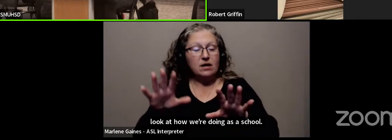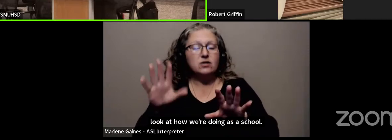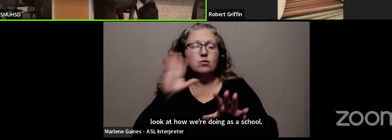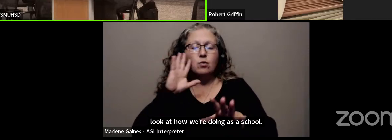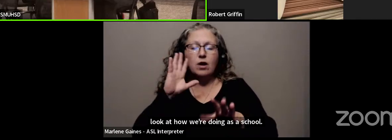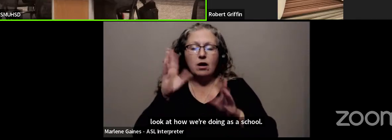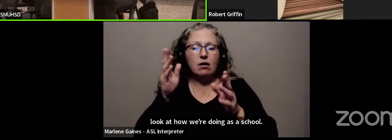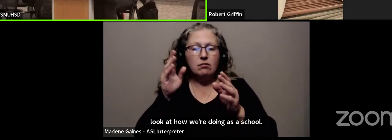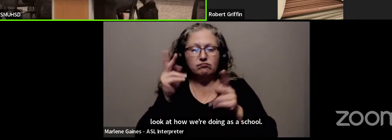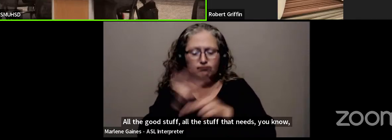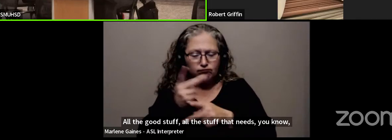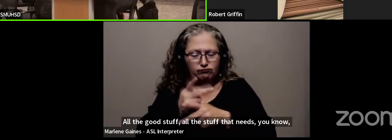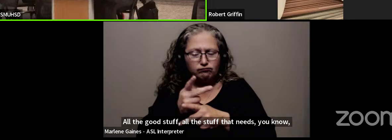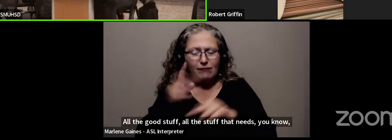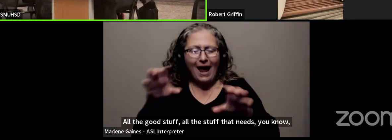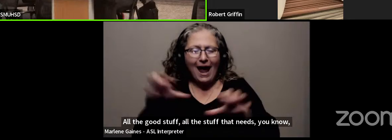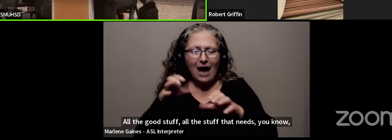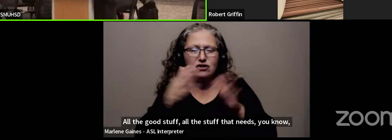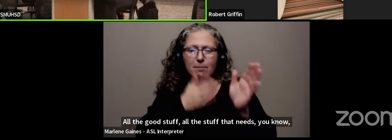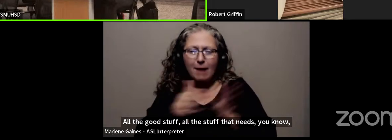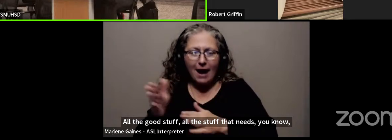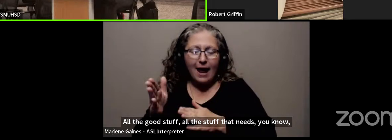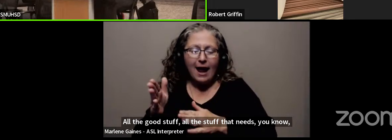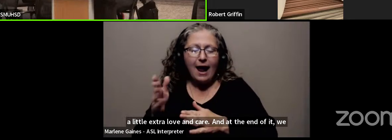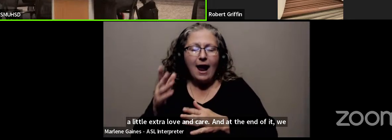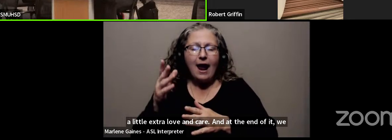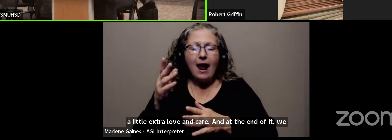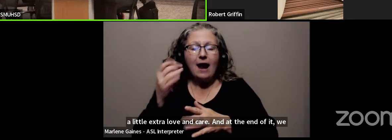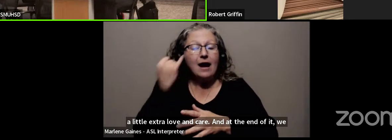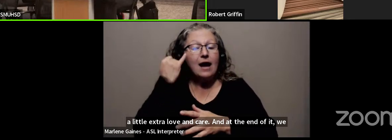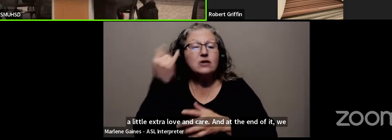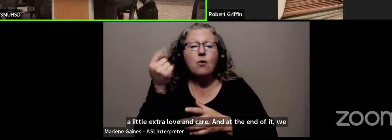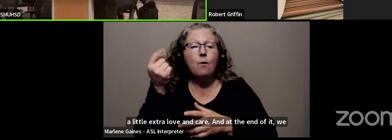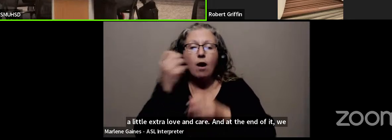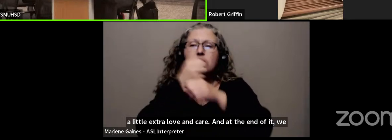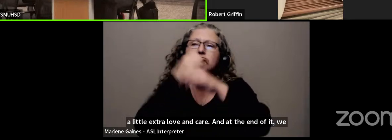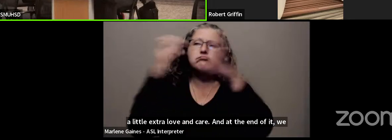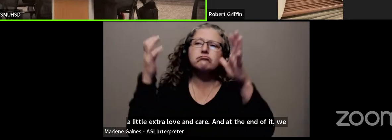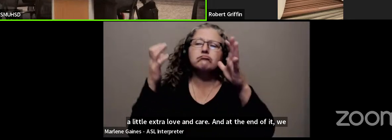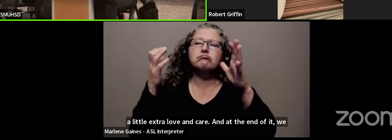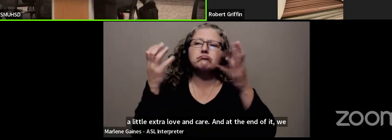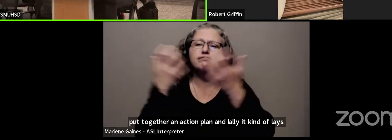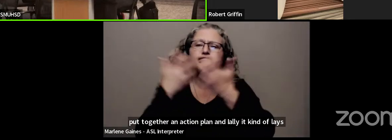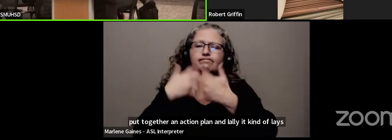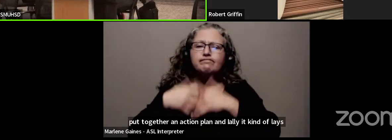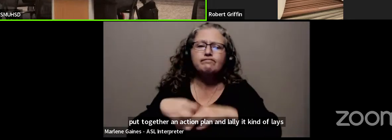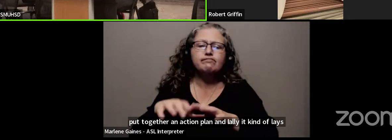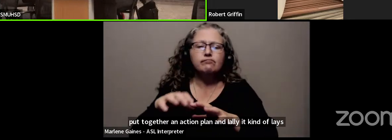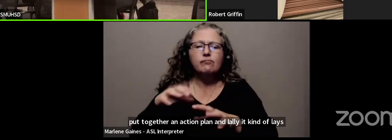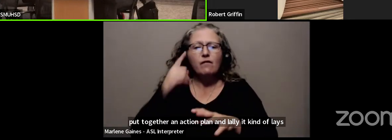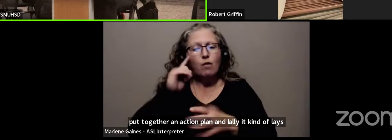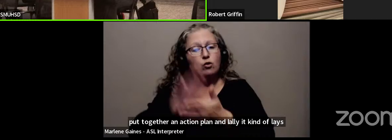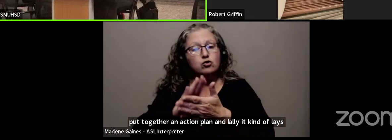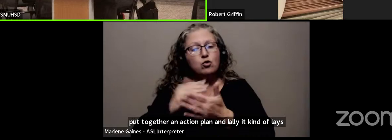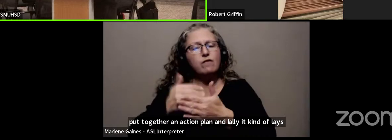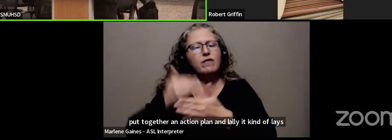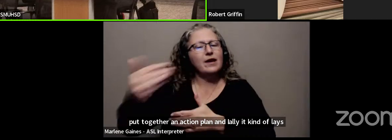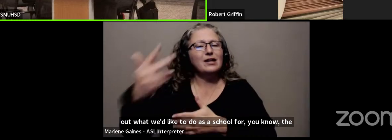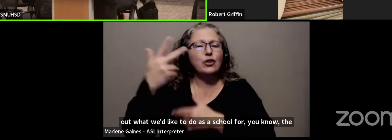and ideally, it kind of lays out what we'd like to do as a school for, the next probably 3 years or